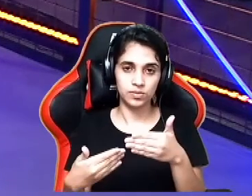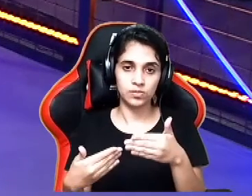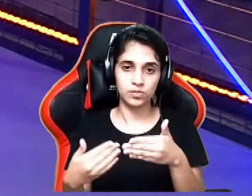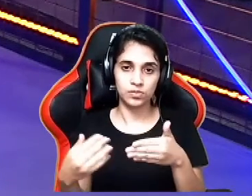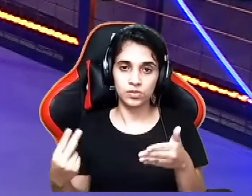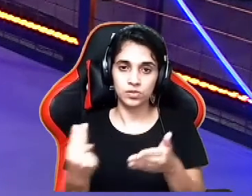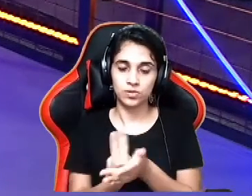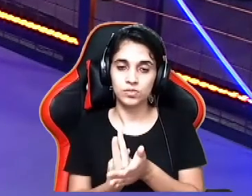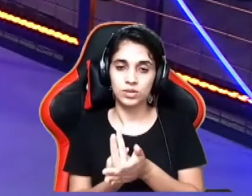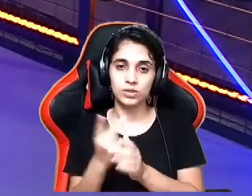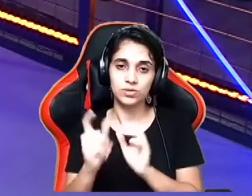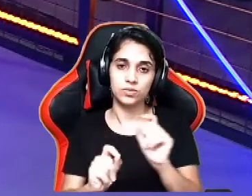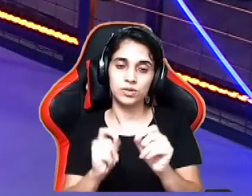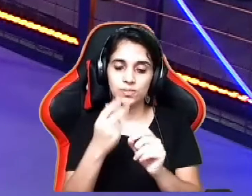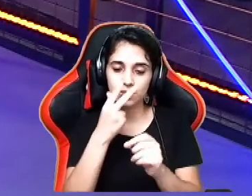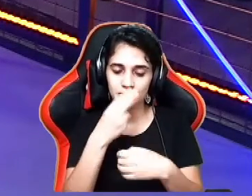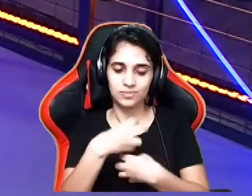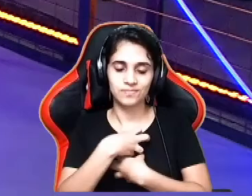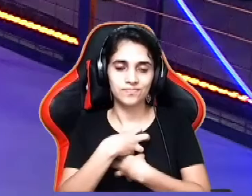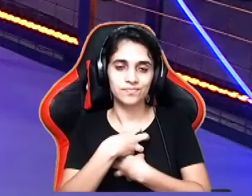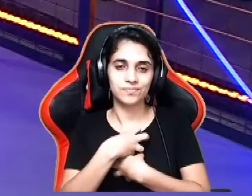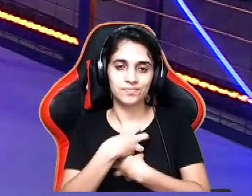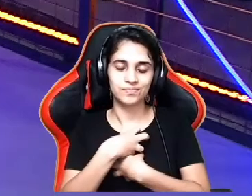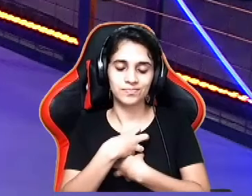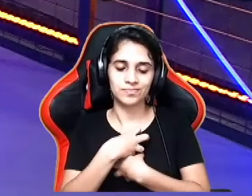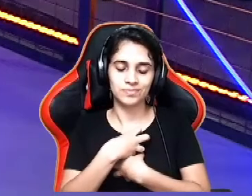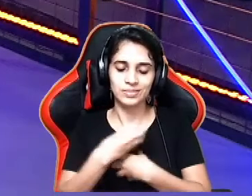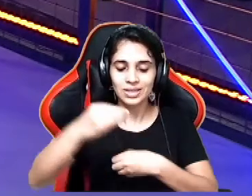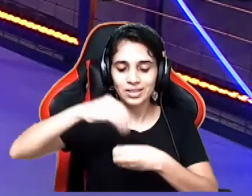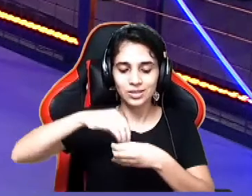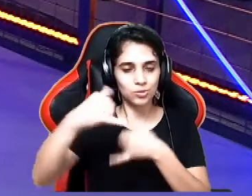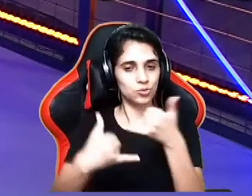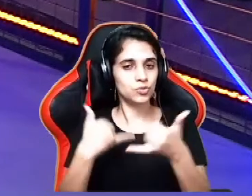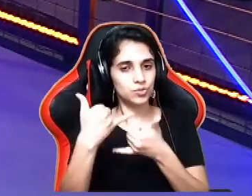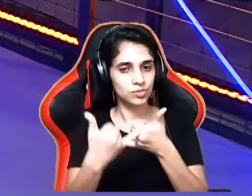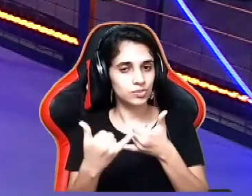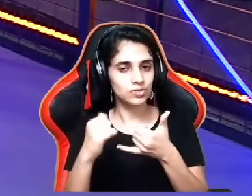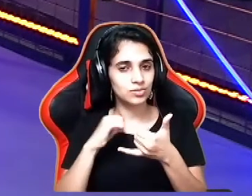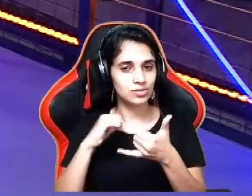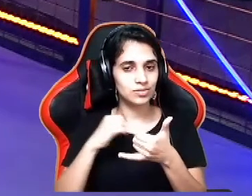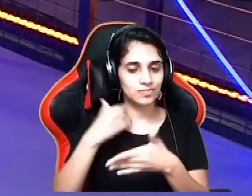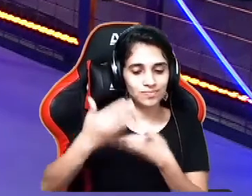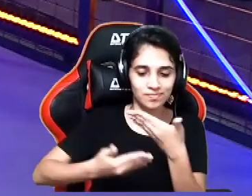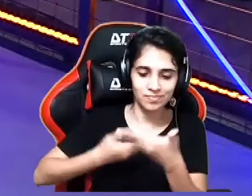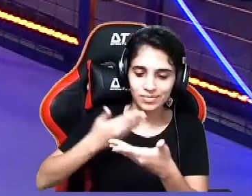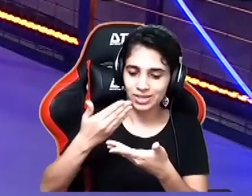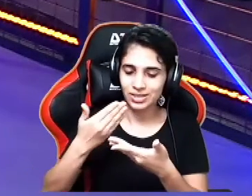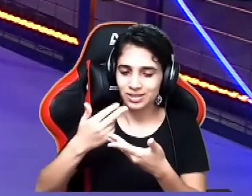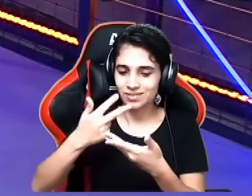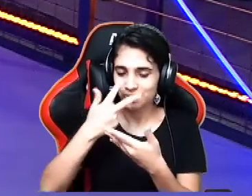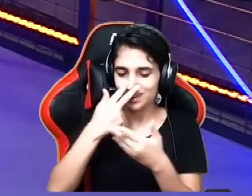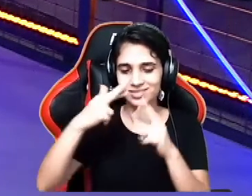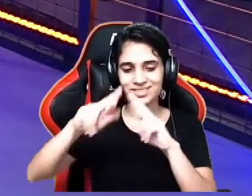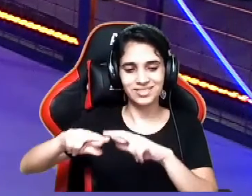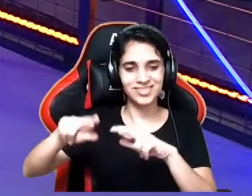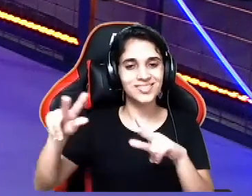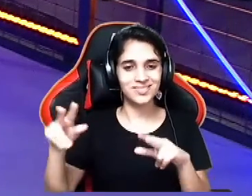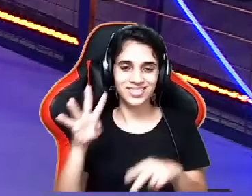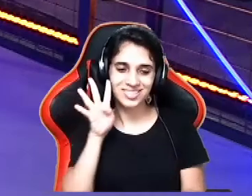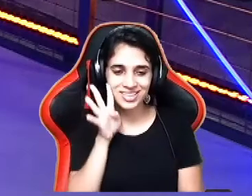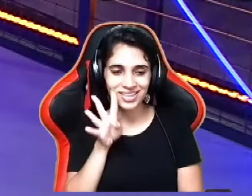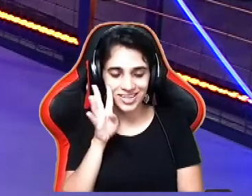into the development stage, and that makes you brings a feeling of belonging. That